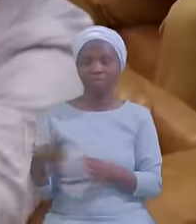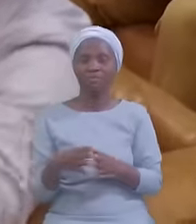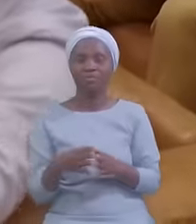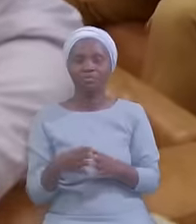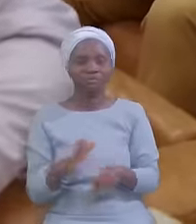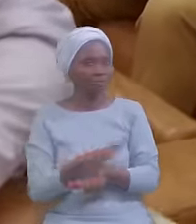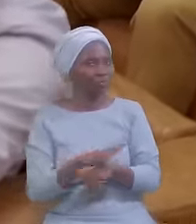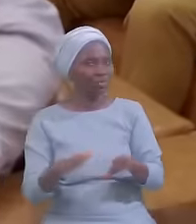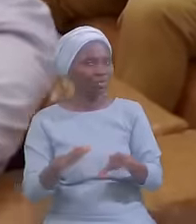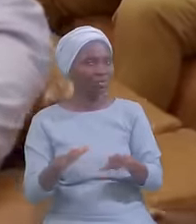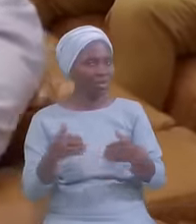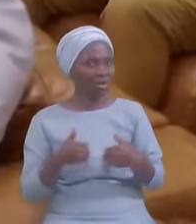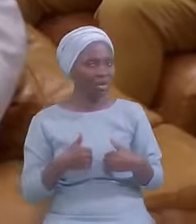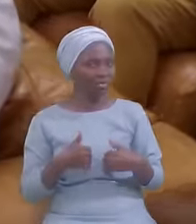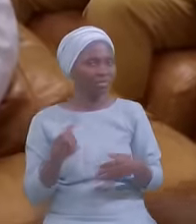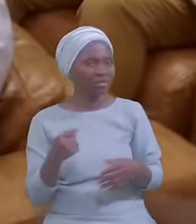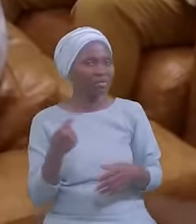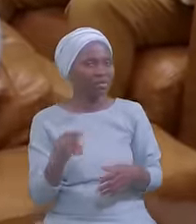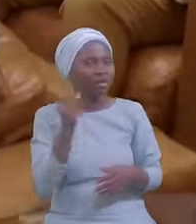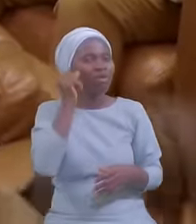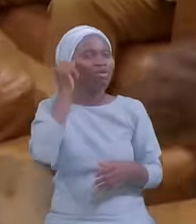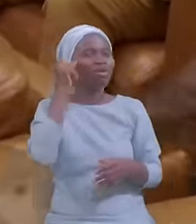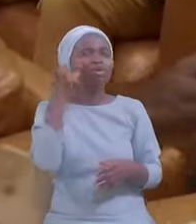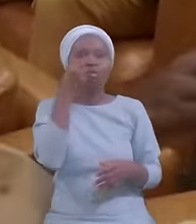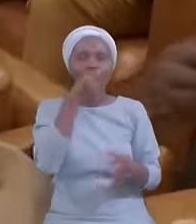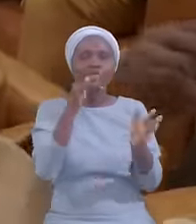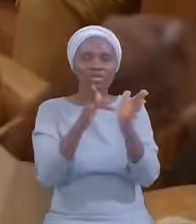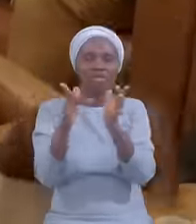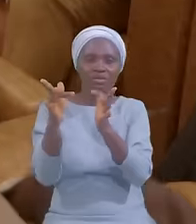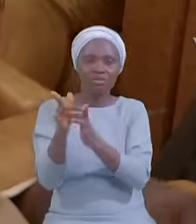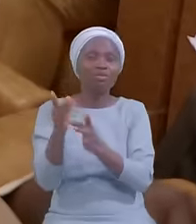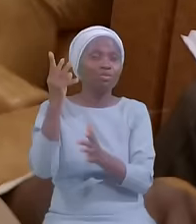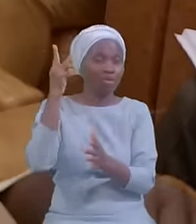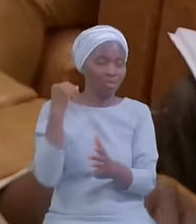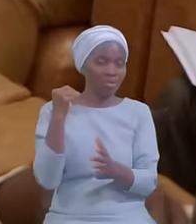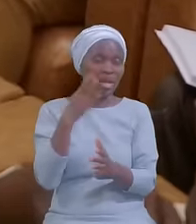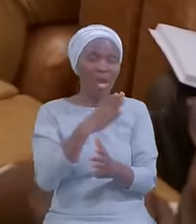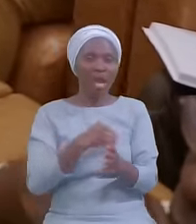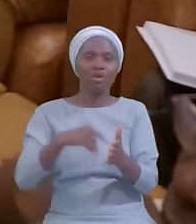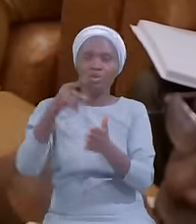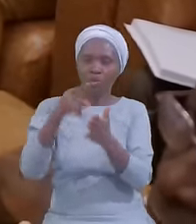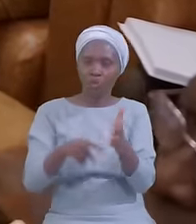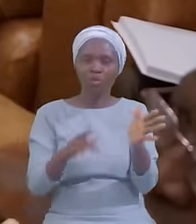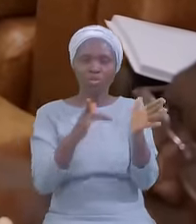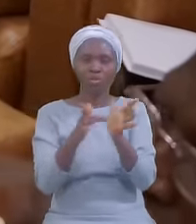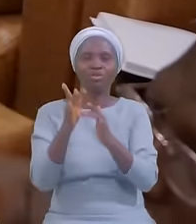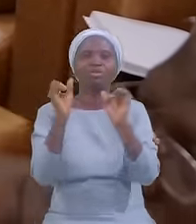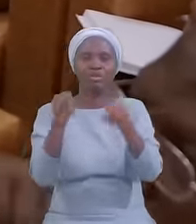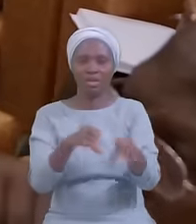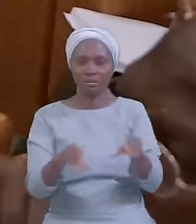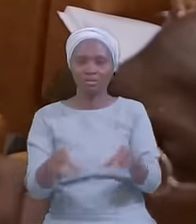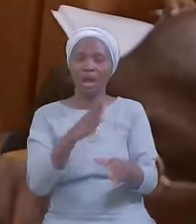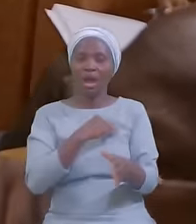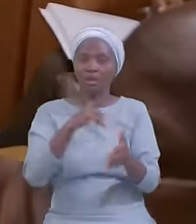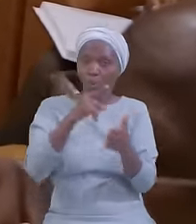have the understanding of who Christ was, and what Christ could do, and what the